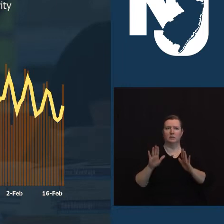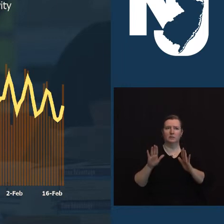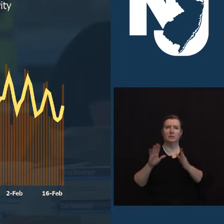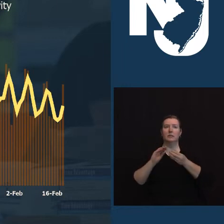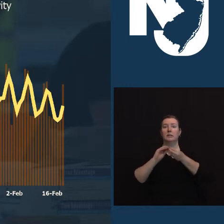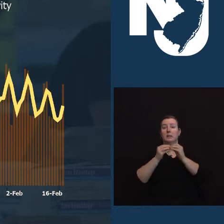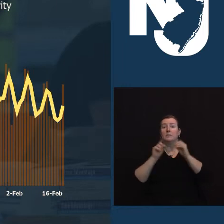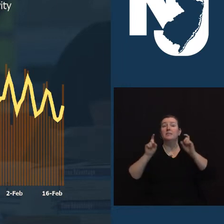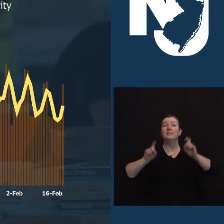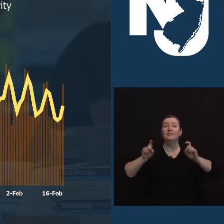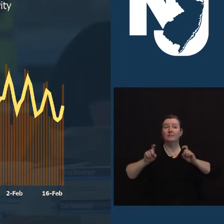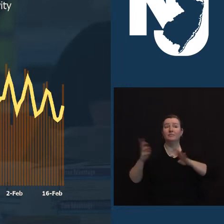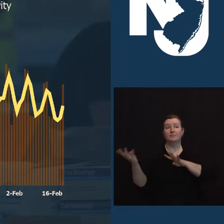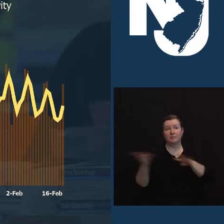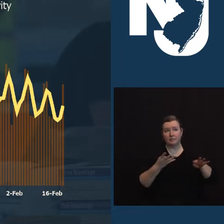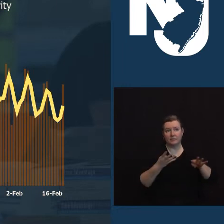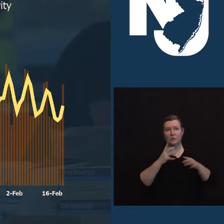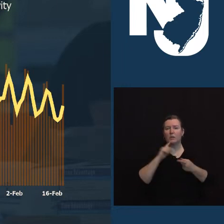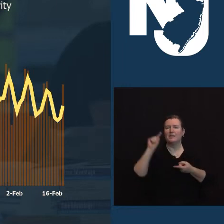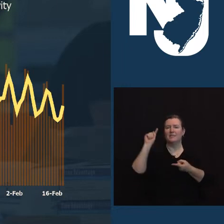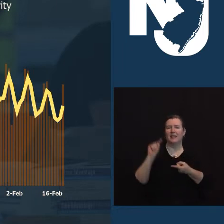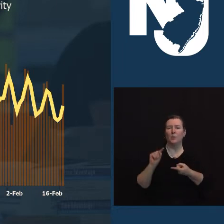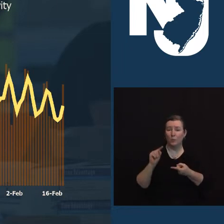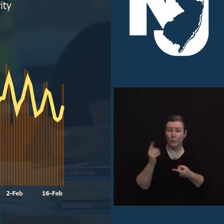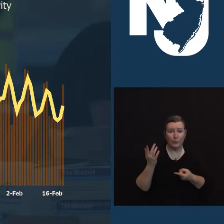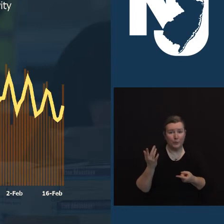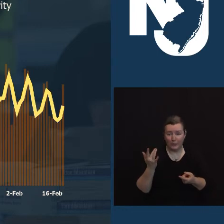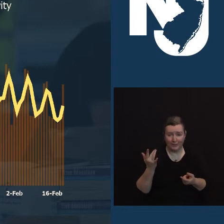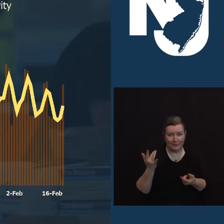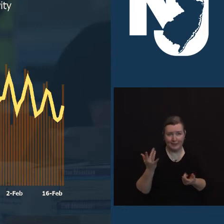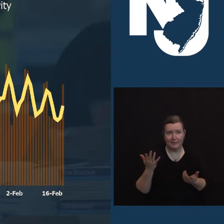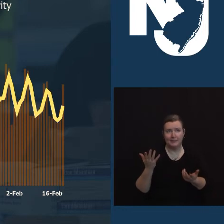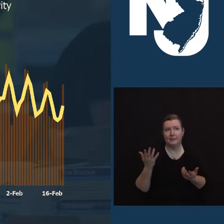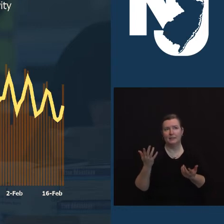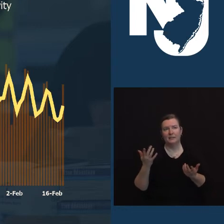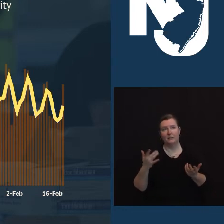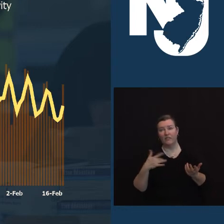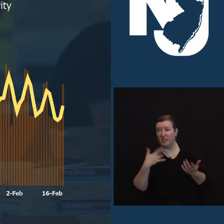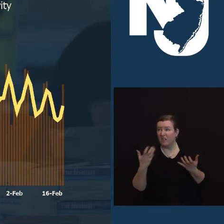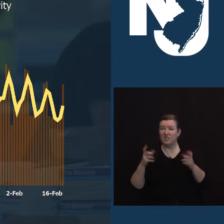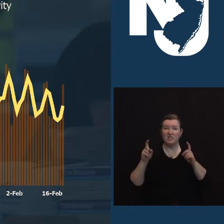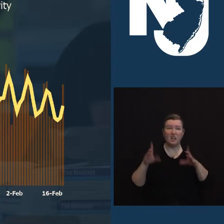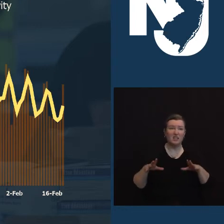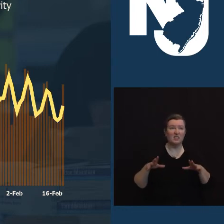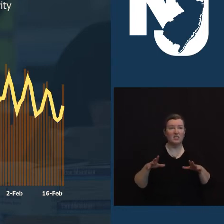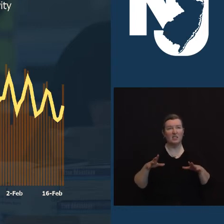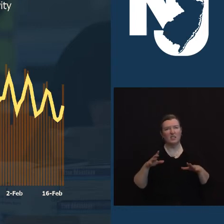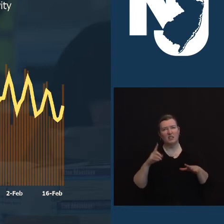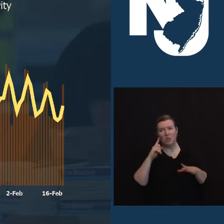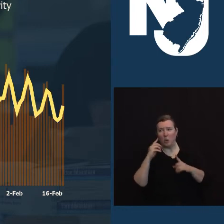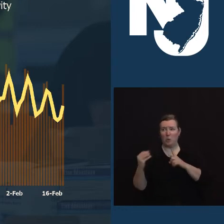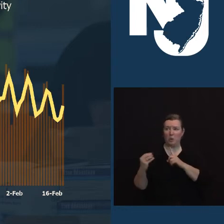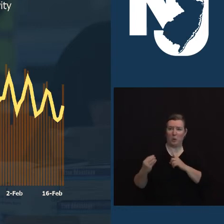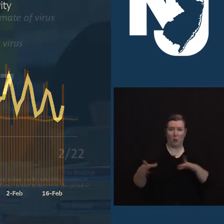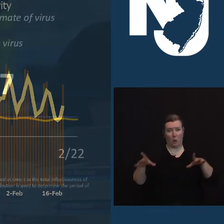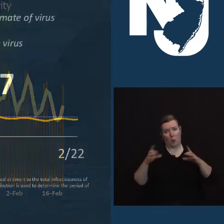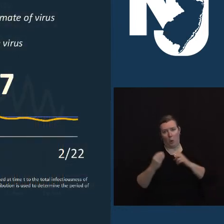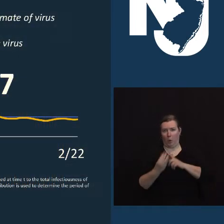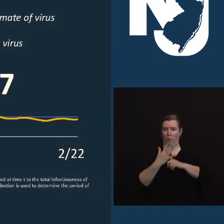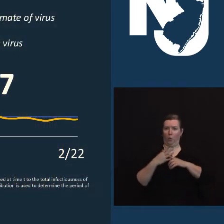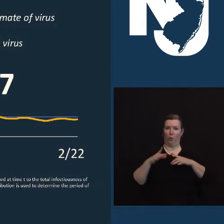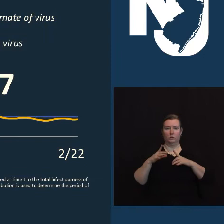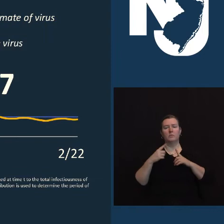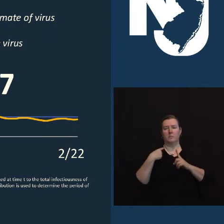get tested skews a little bit toward, I think I've been exposed or I'm not feeling well, and the positivity rate goes up. Rate of transmission